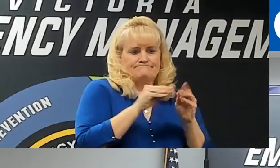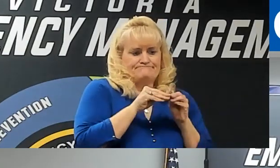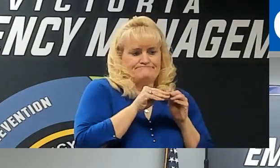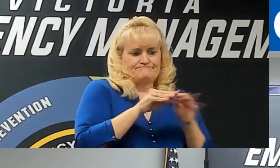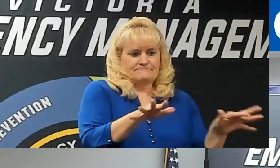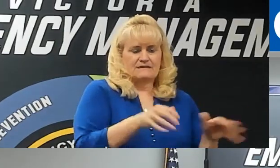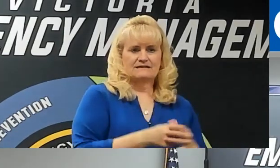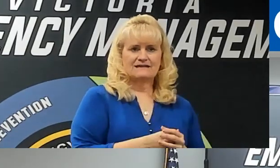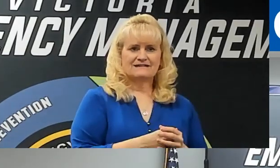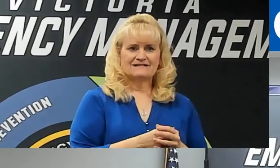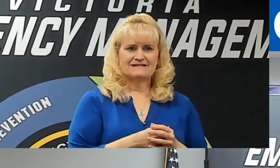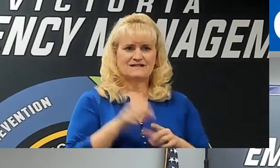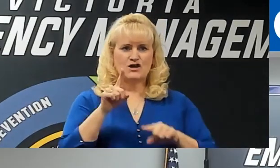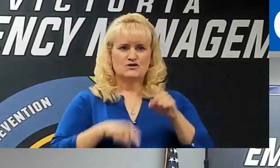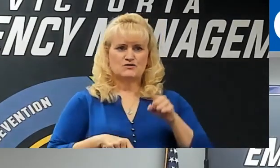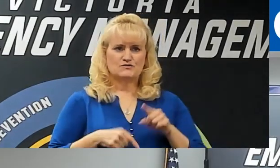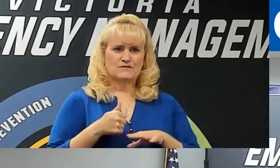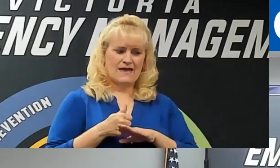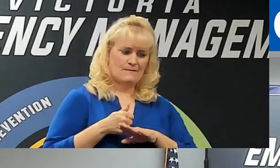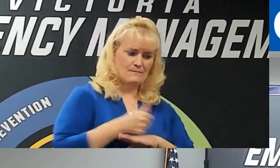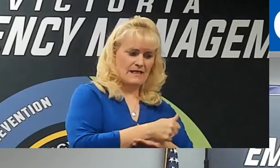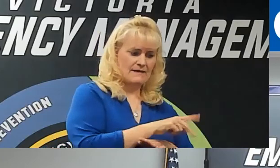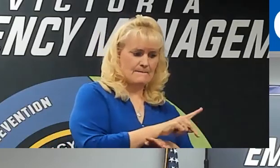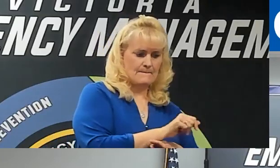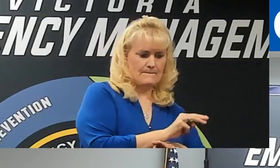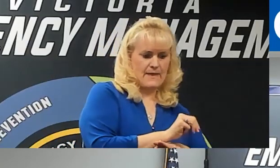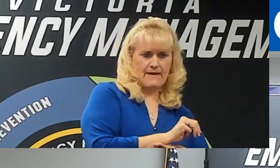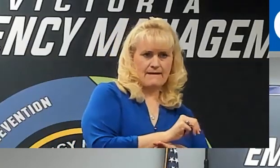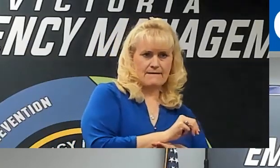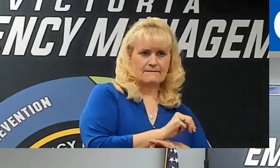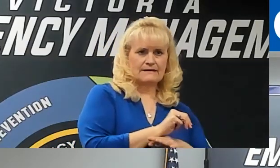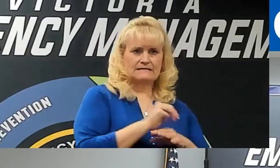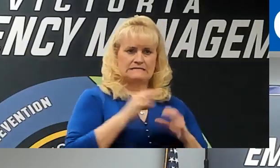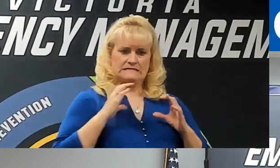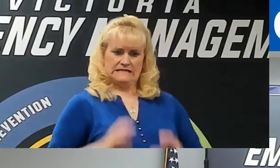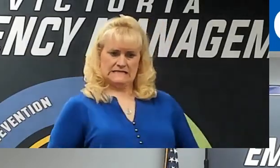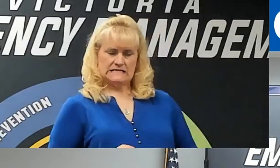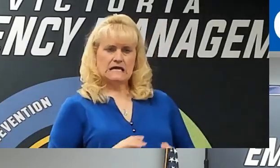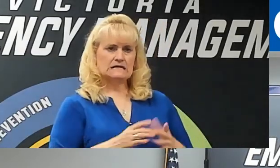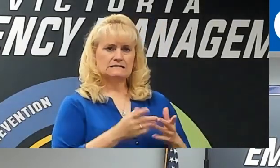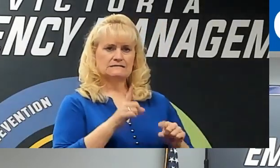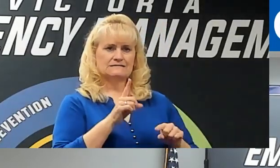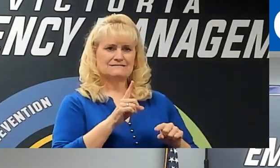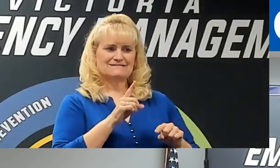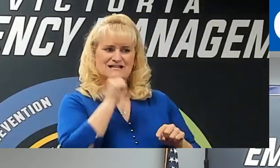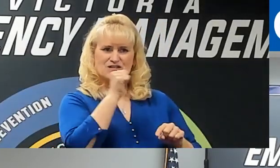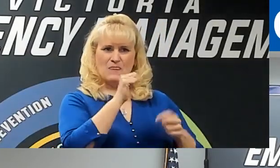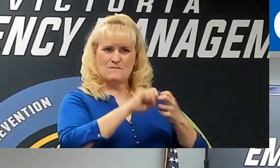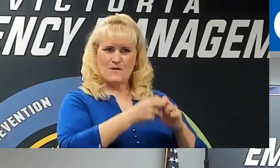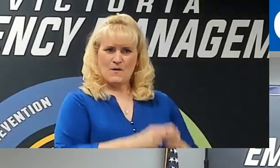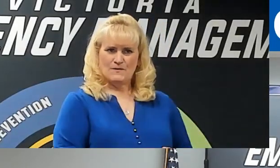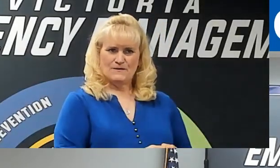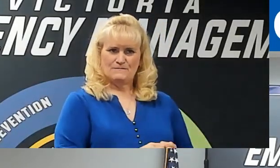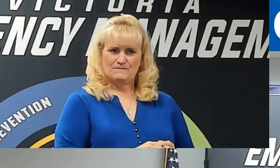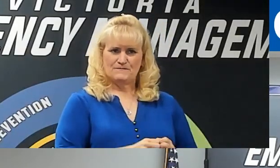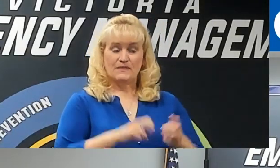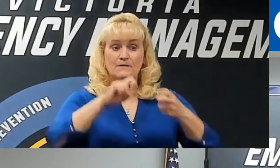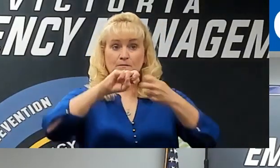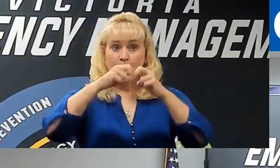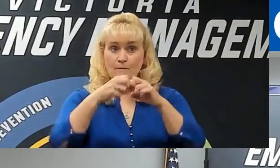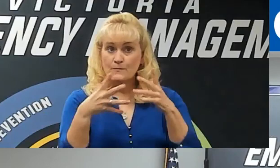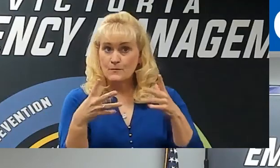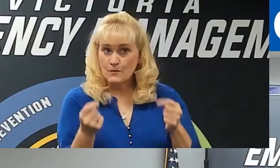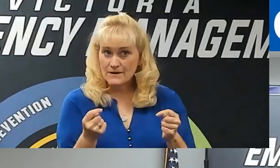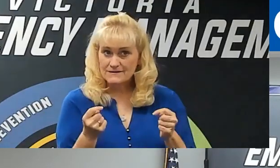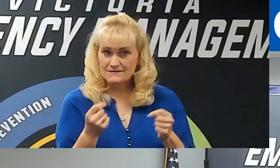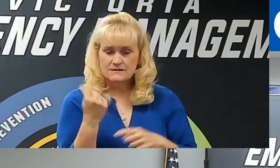like PAM or Citizens Medical Center, and we'll talk about that in a minute, but that's not really the issue. The issue is that people went somewhere and got